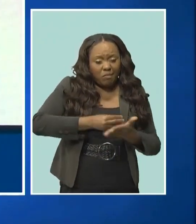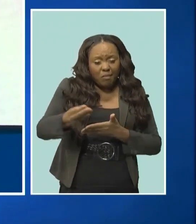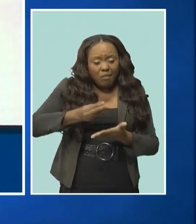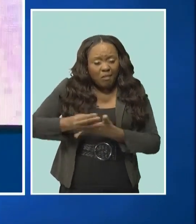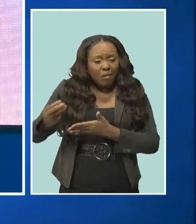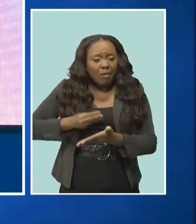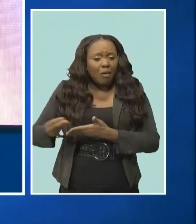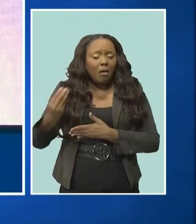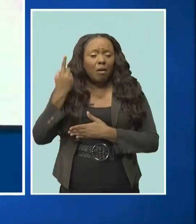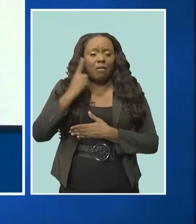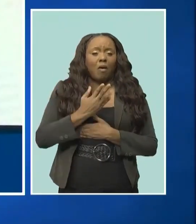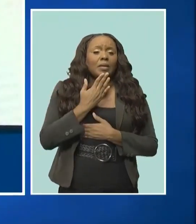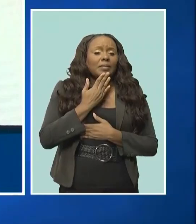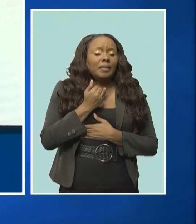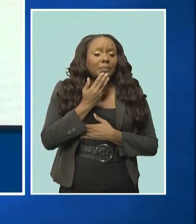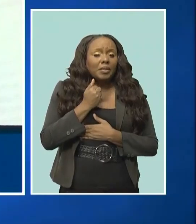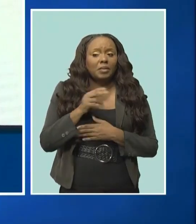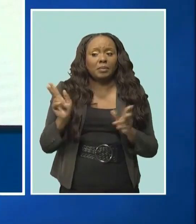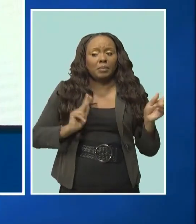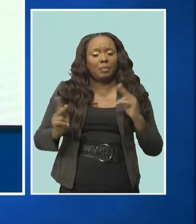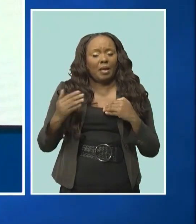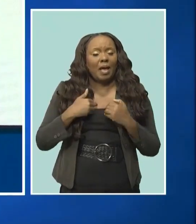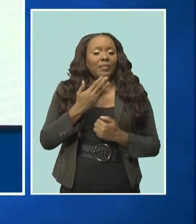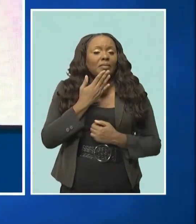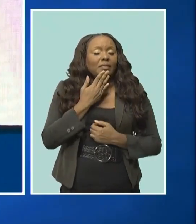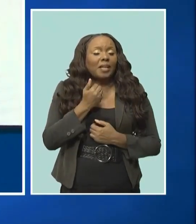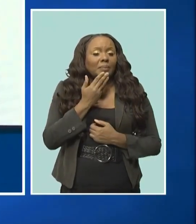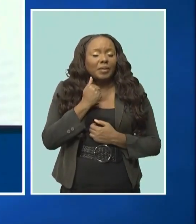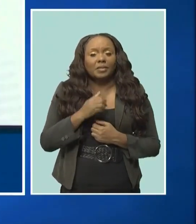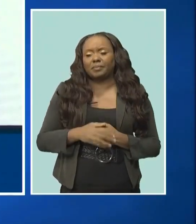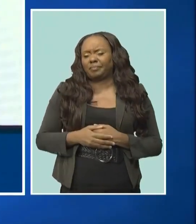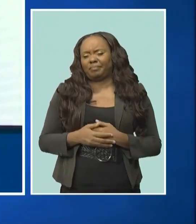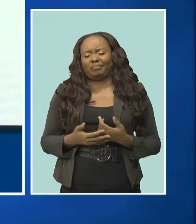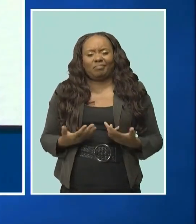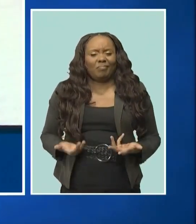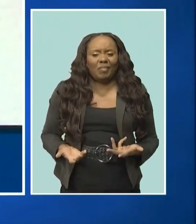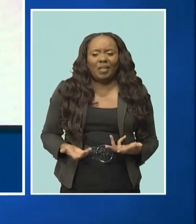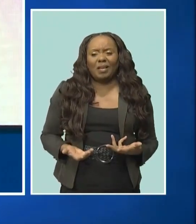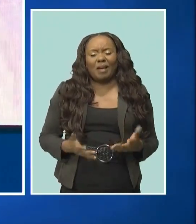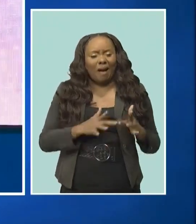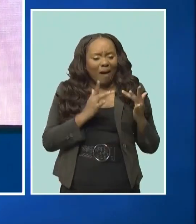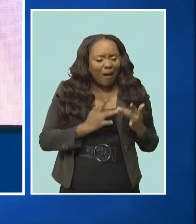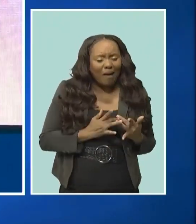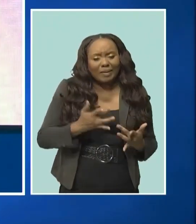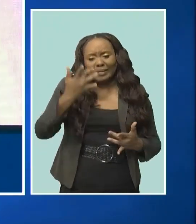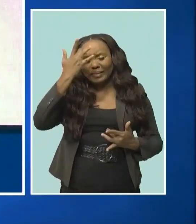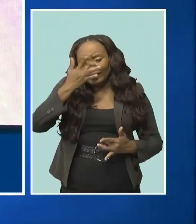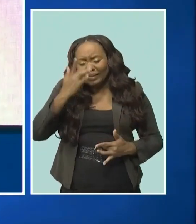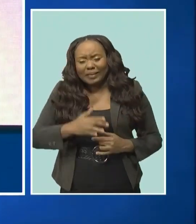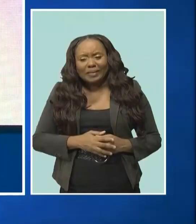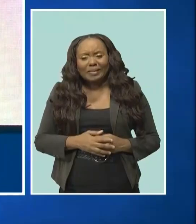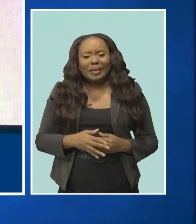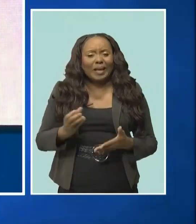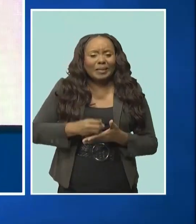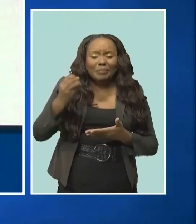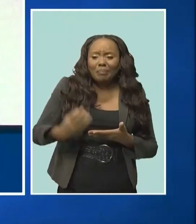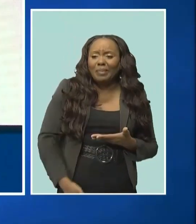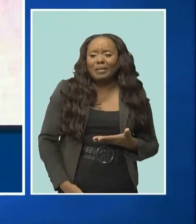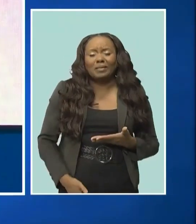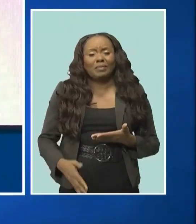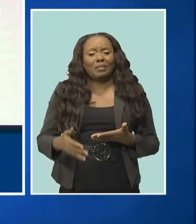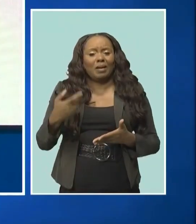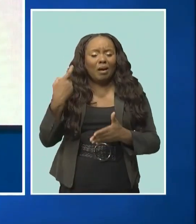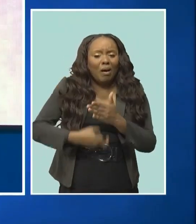the diabetes epidemic. We spend too much money fighting cardiovascular problems. We spend too much